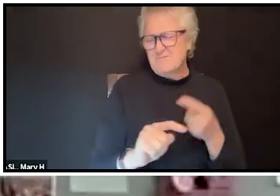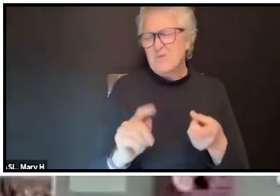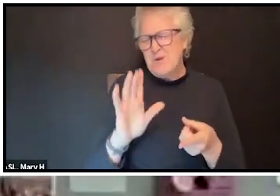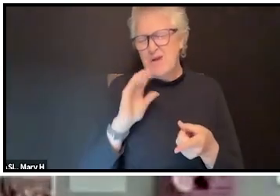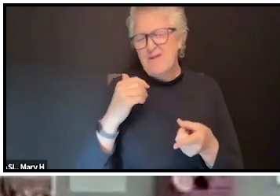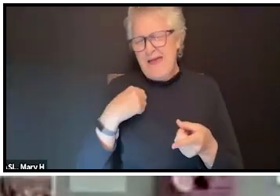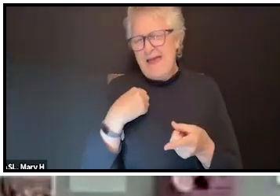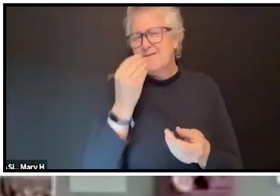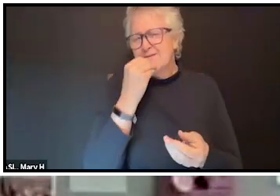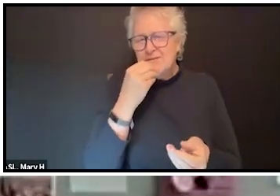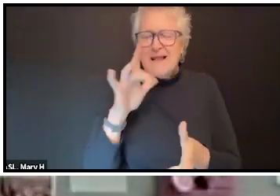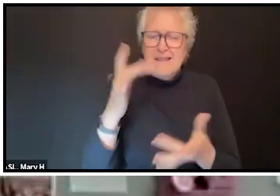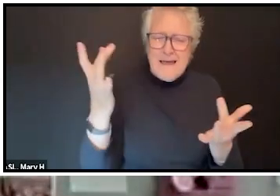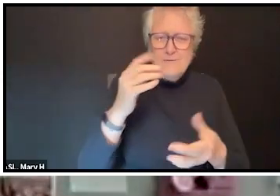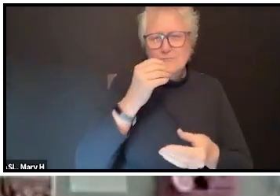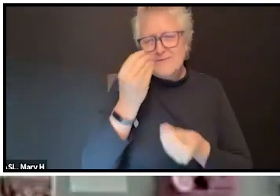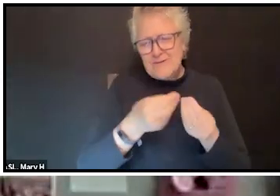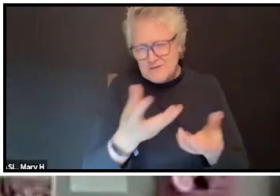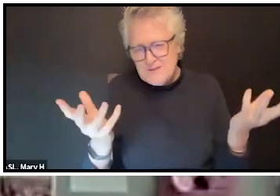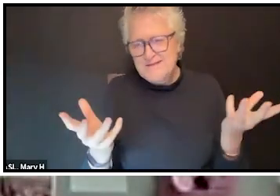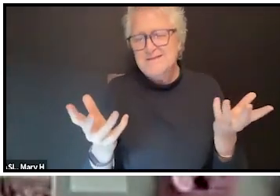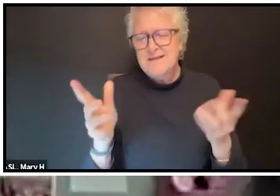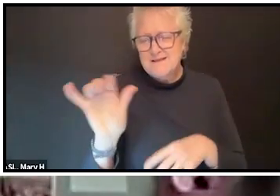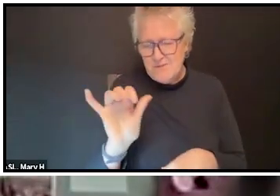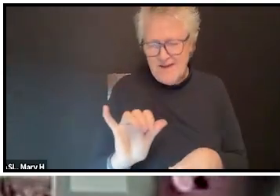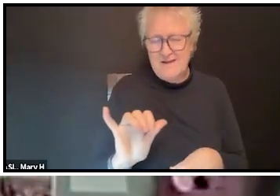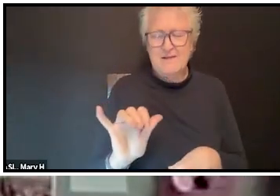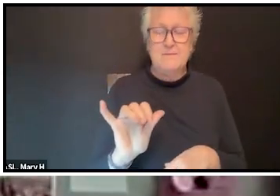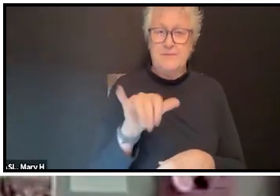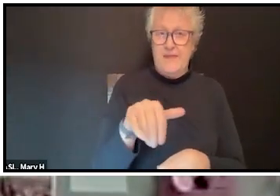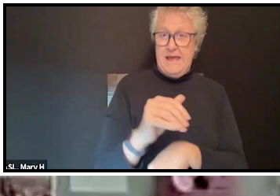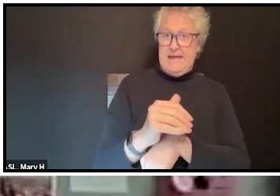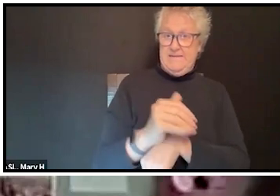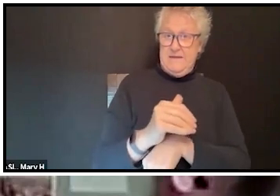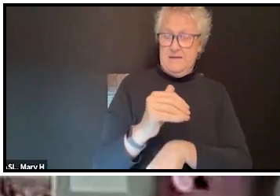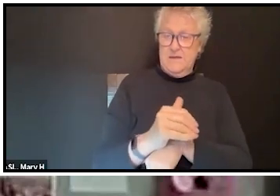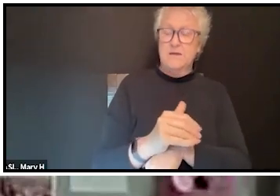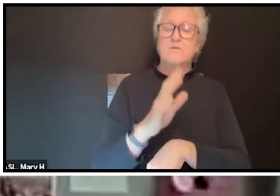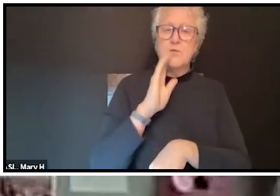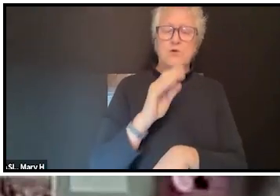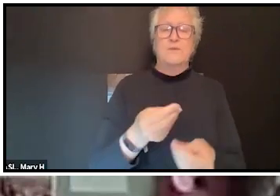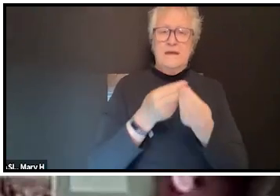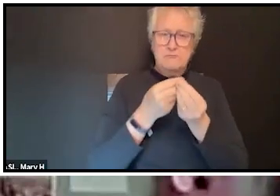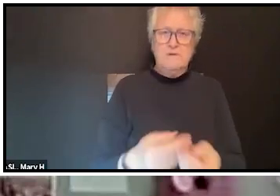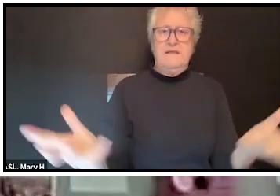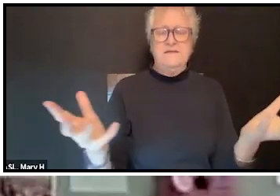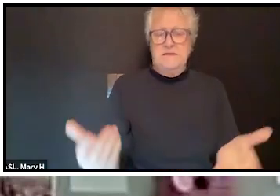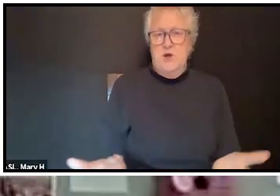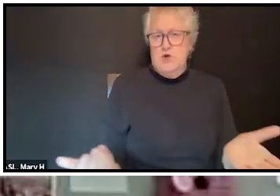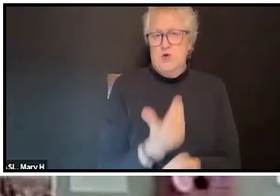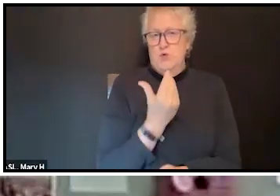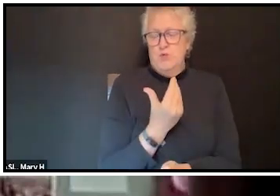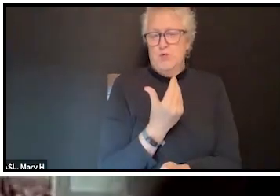well. And that evening, we will be releasing our new social and recreation events